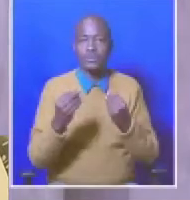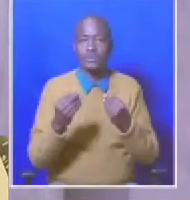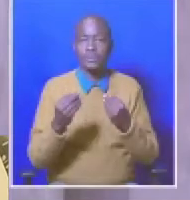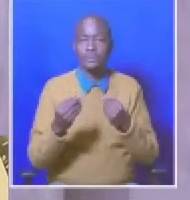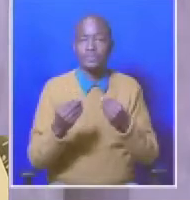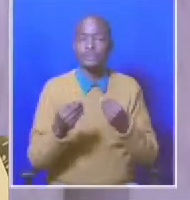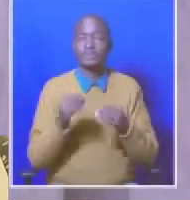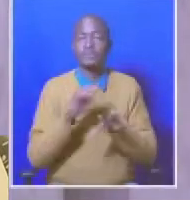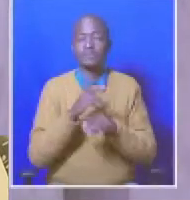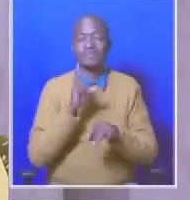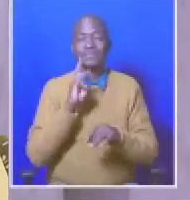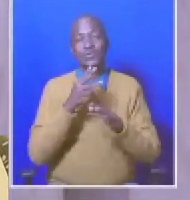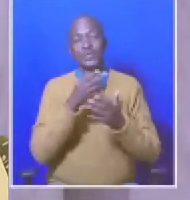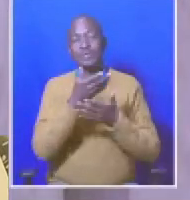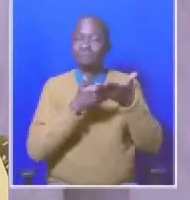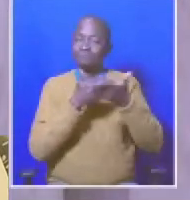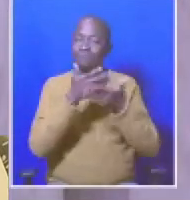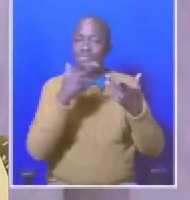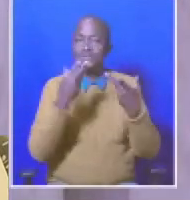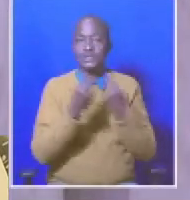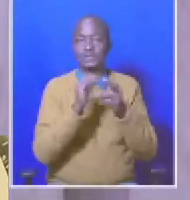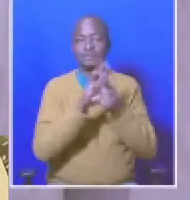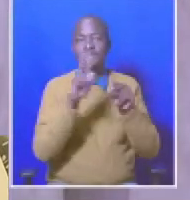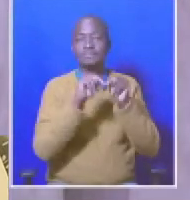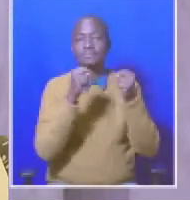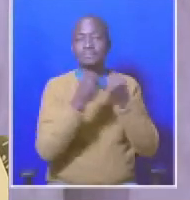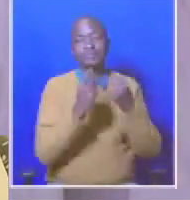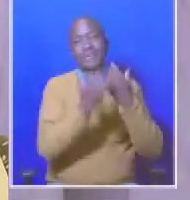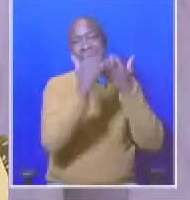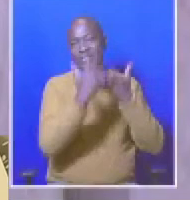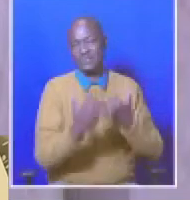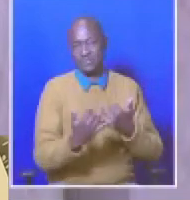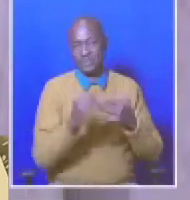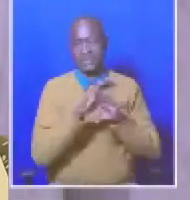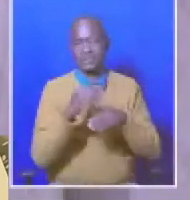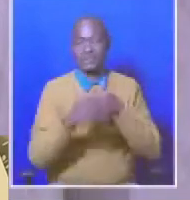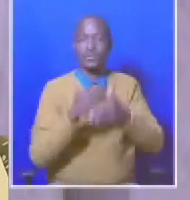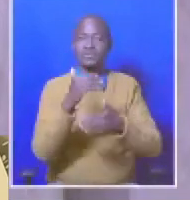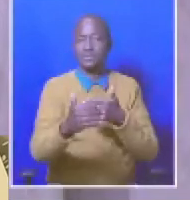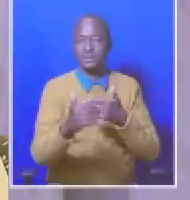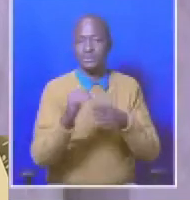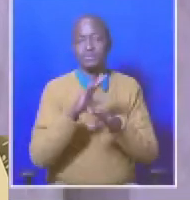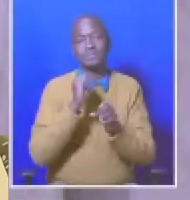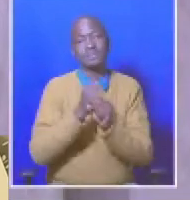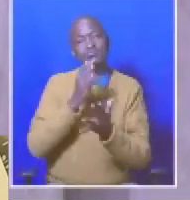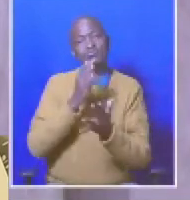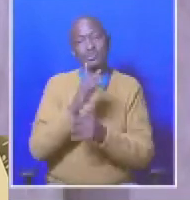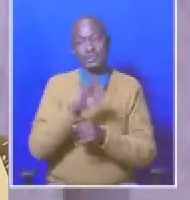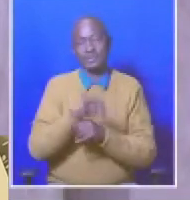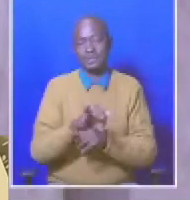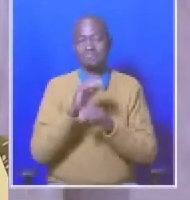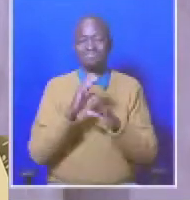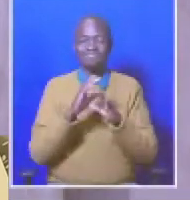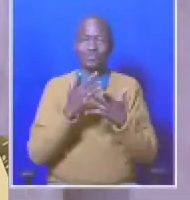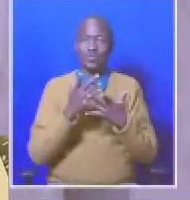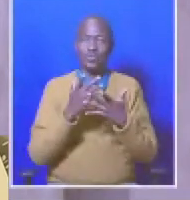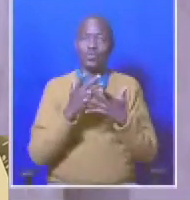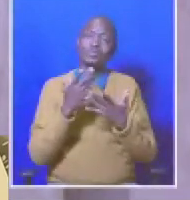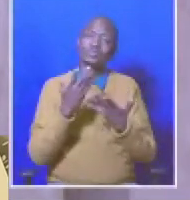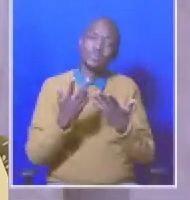I will engage with National Treasury going forward and ensure that we look at what